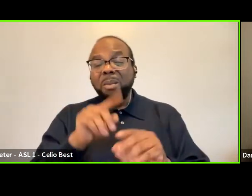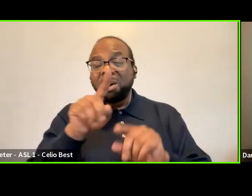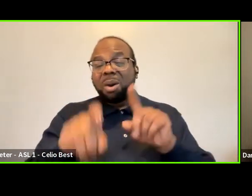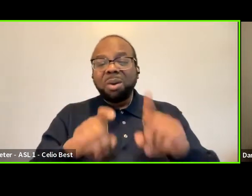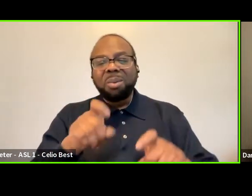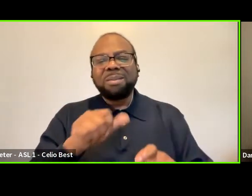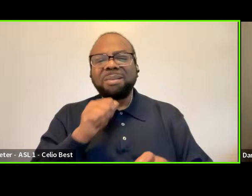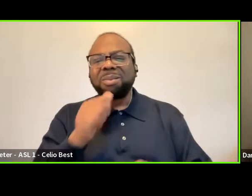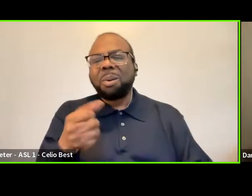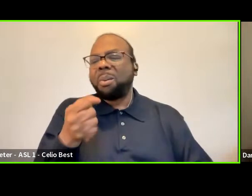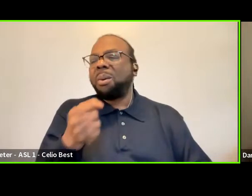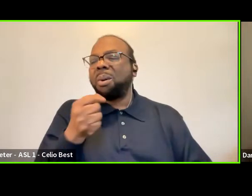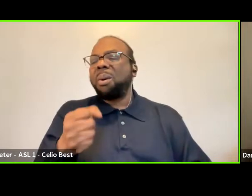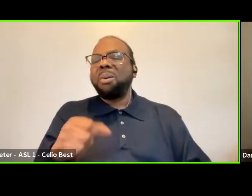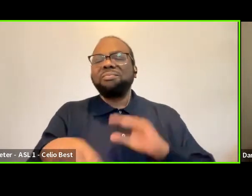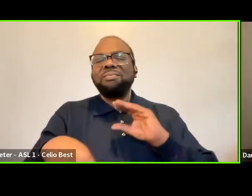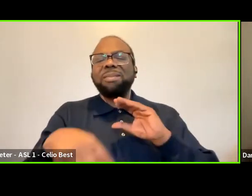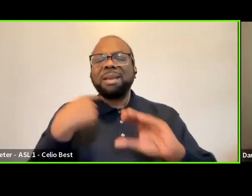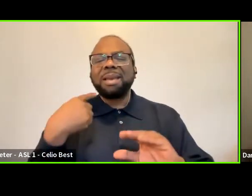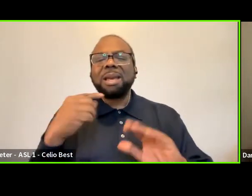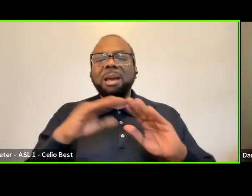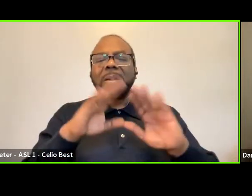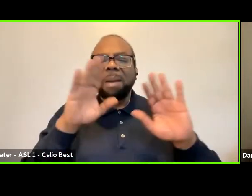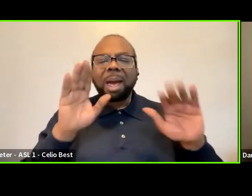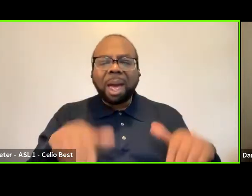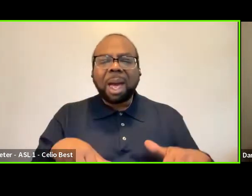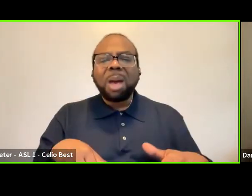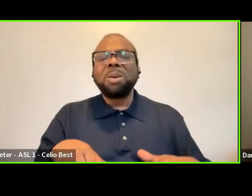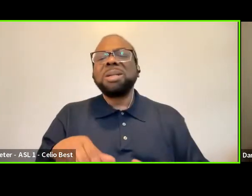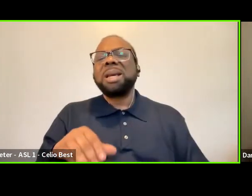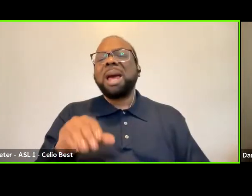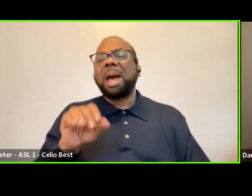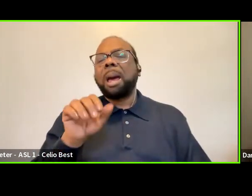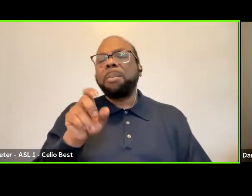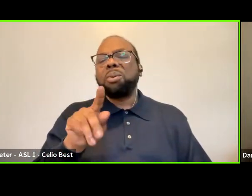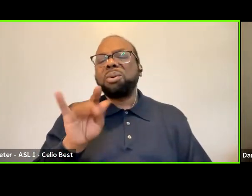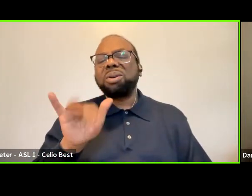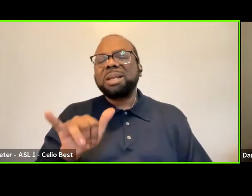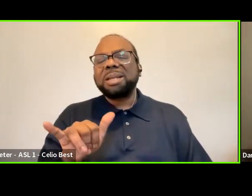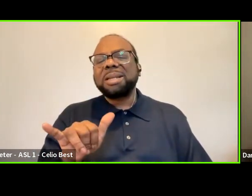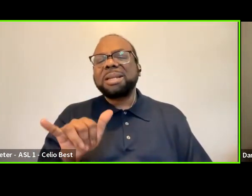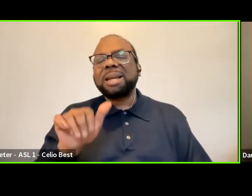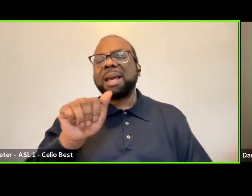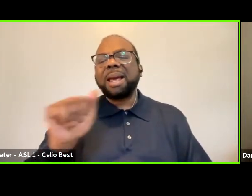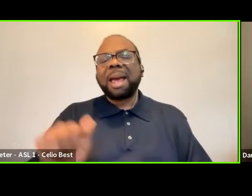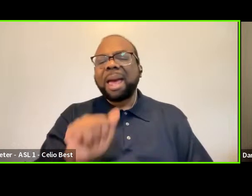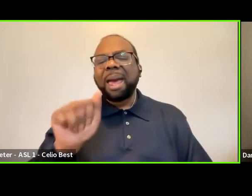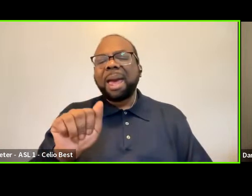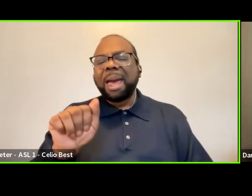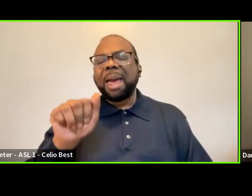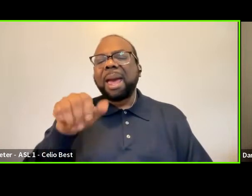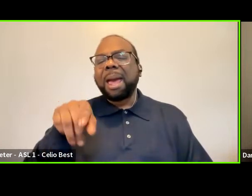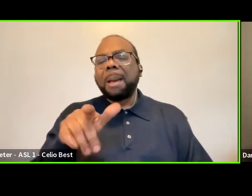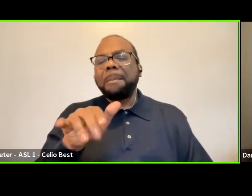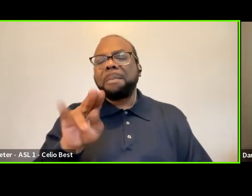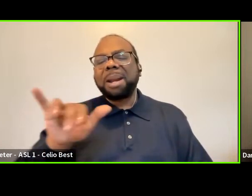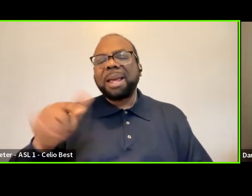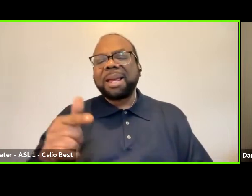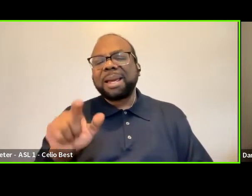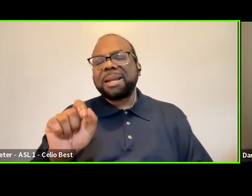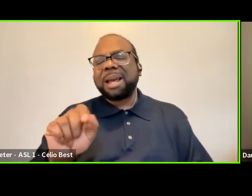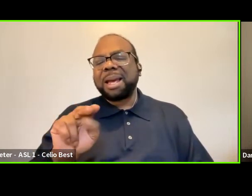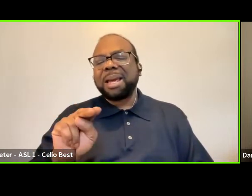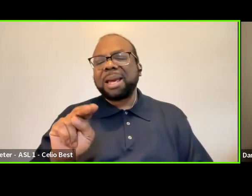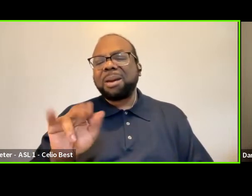hesitate to email us at housingopportunityatplanning.nyc.gov. So,